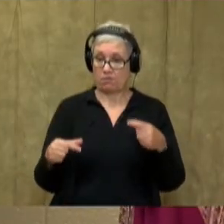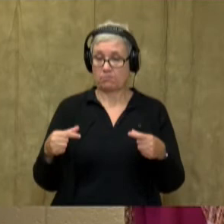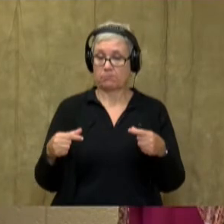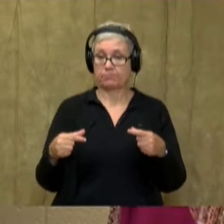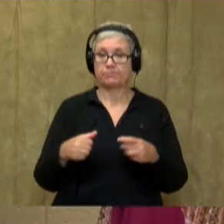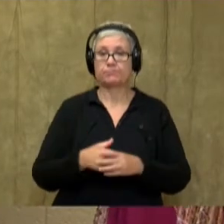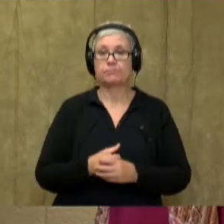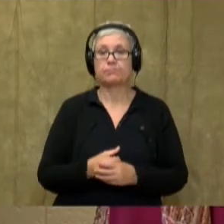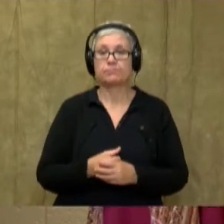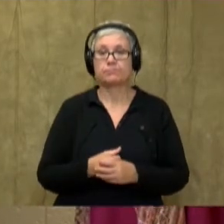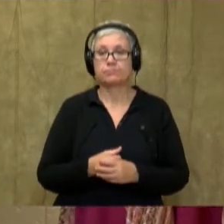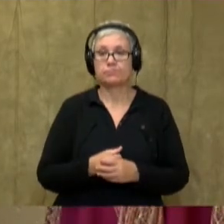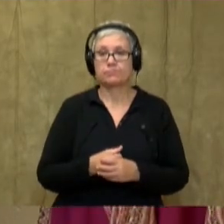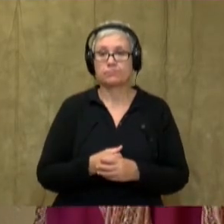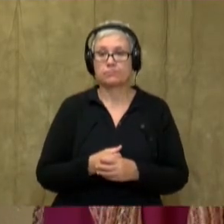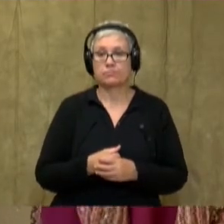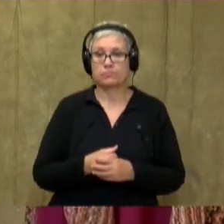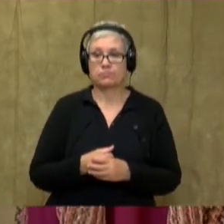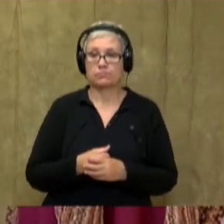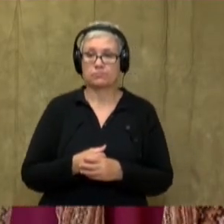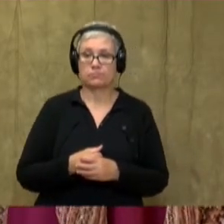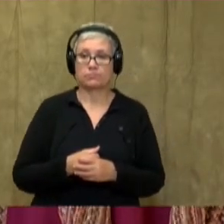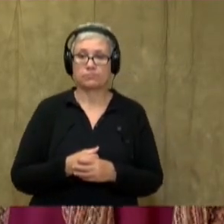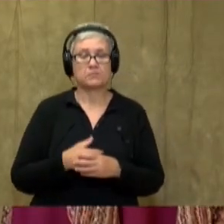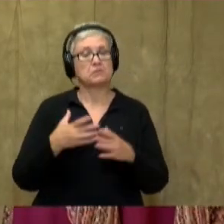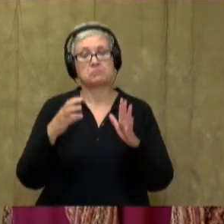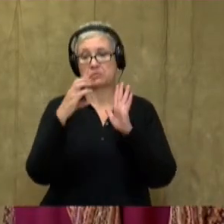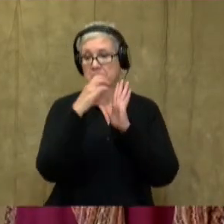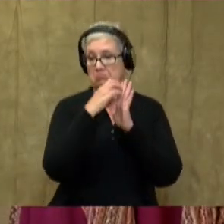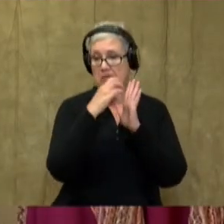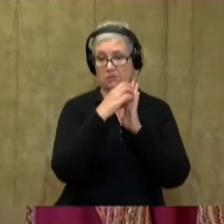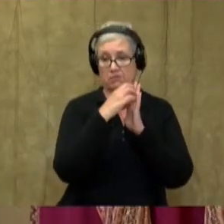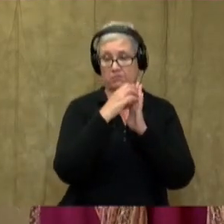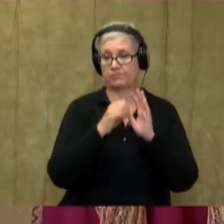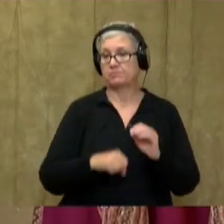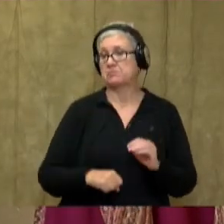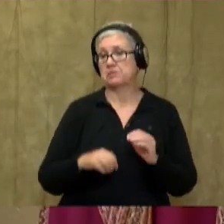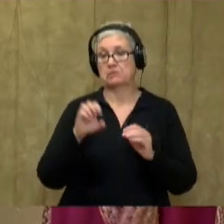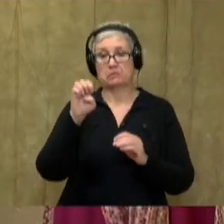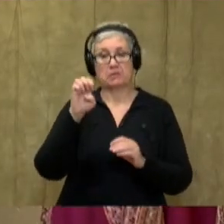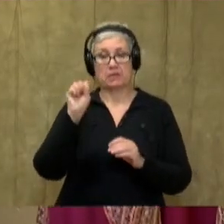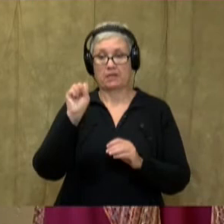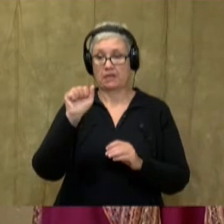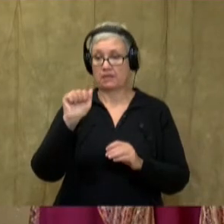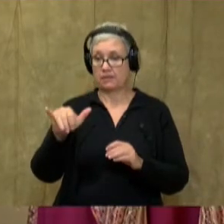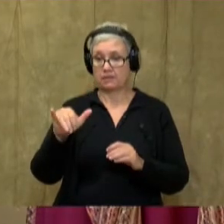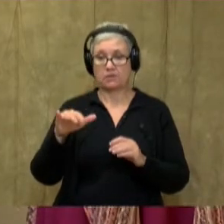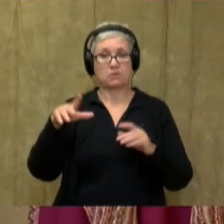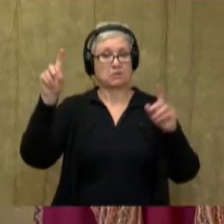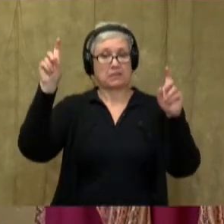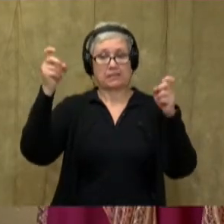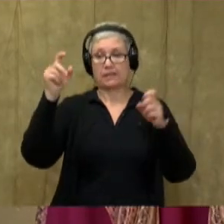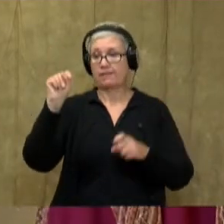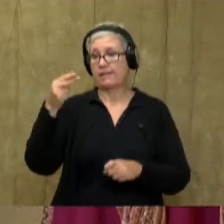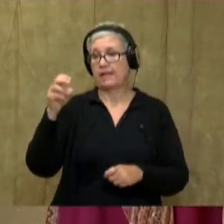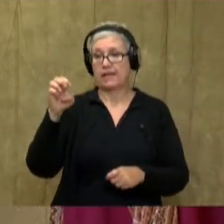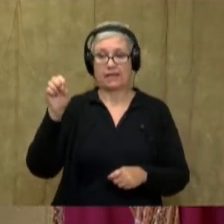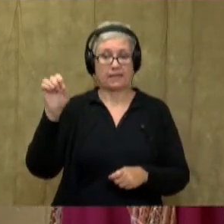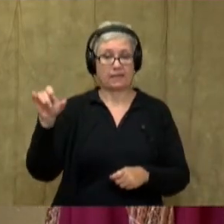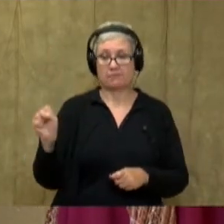do. Now, you can do this in a paragraph form. You can do this in an essay. You can do this in a thesis,